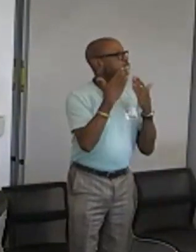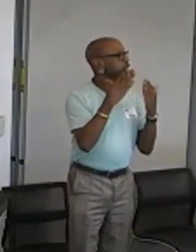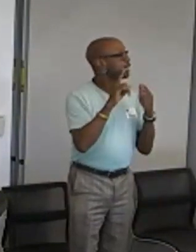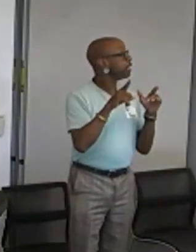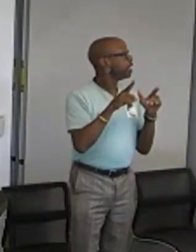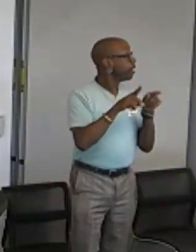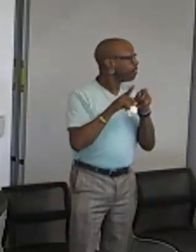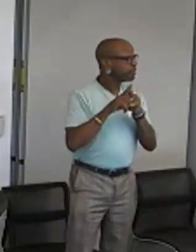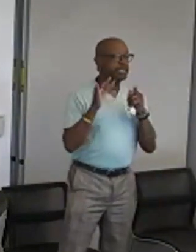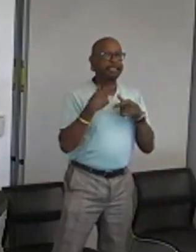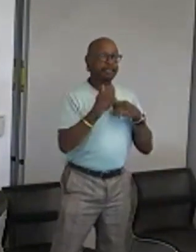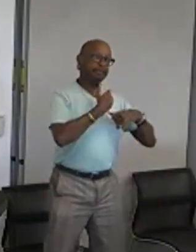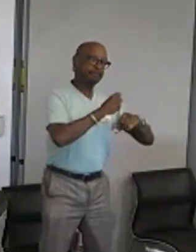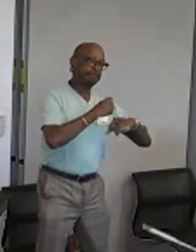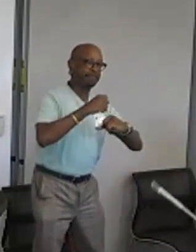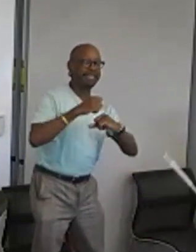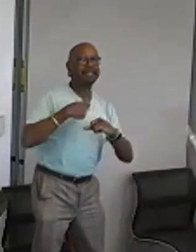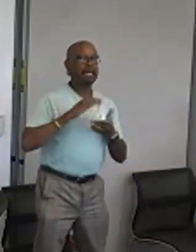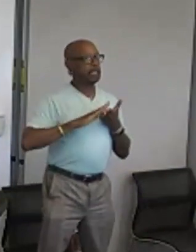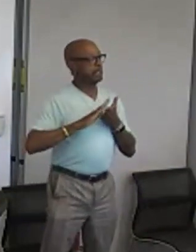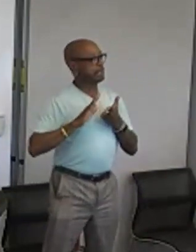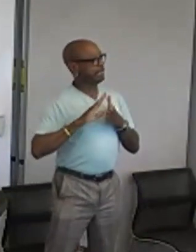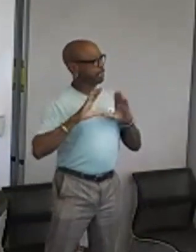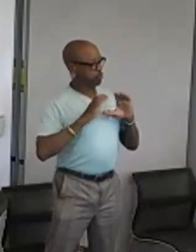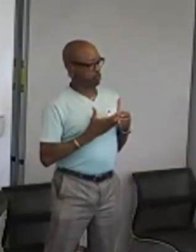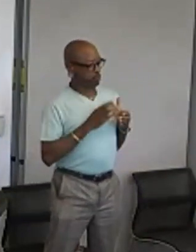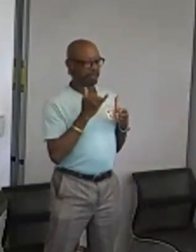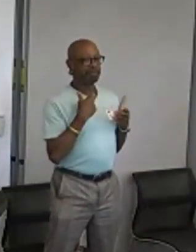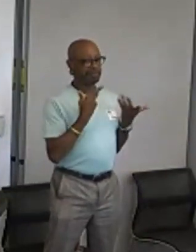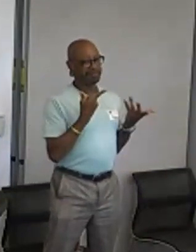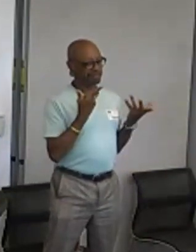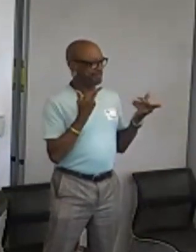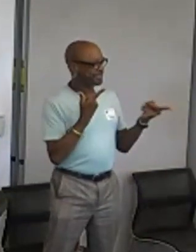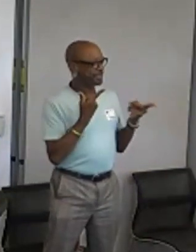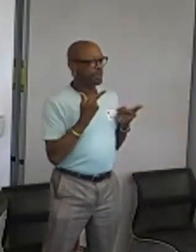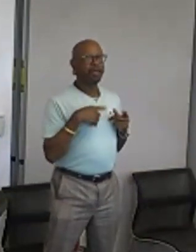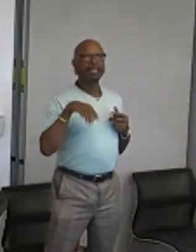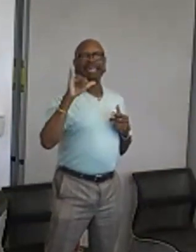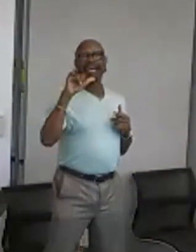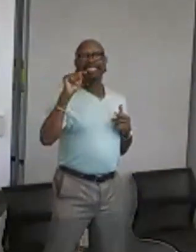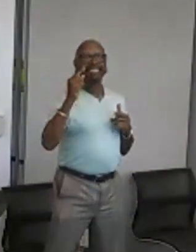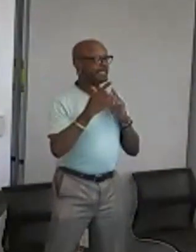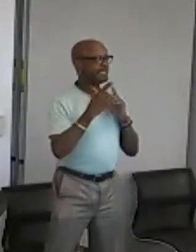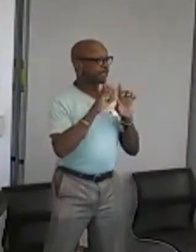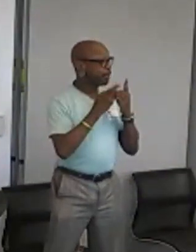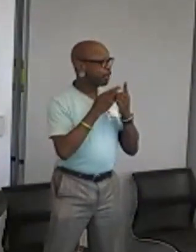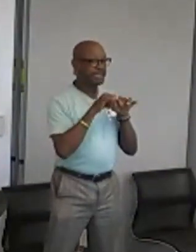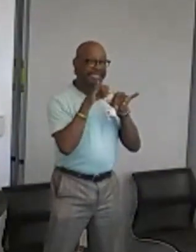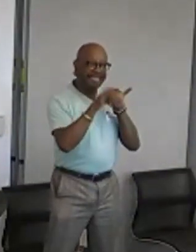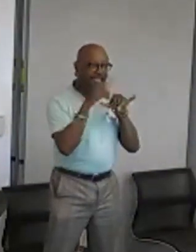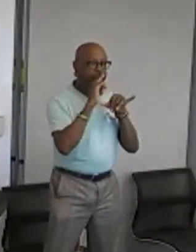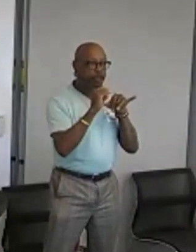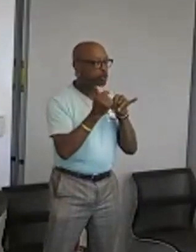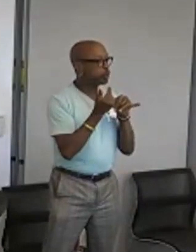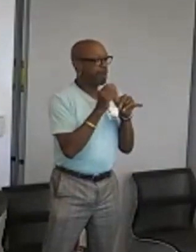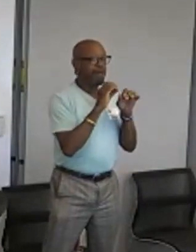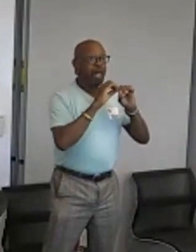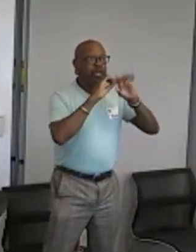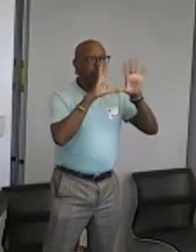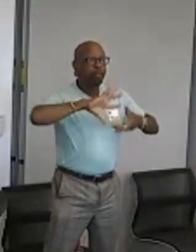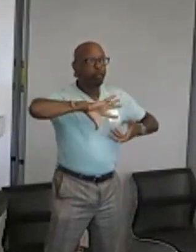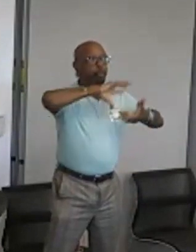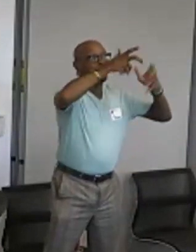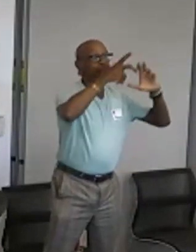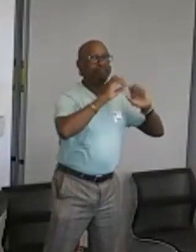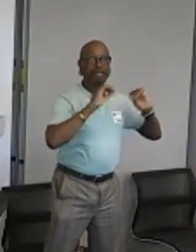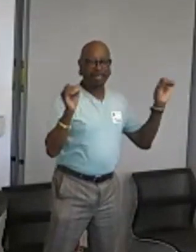the janitorial crew that's going to clean this room when we're all done. The IT department stuck around to make sure that nothing went wrong